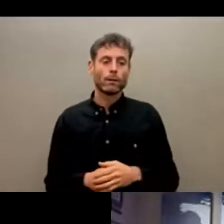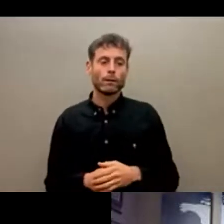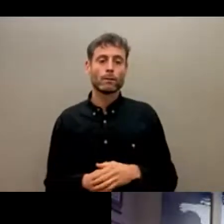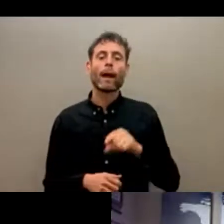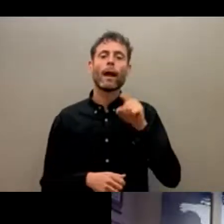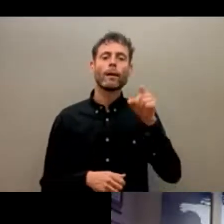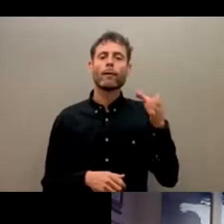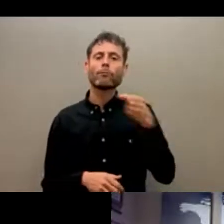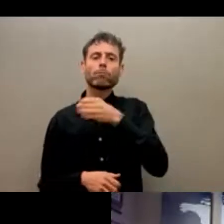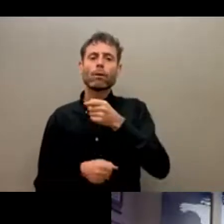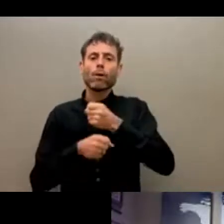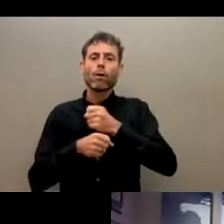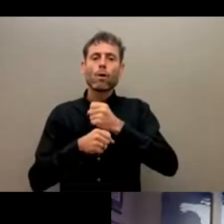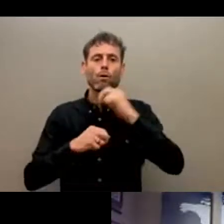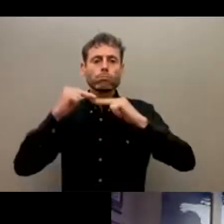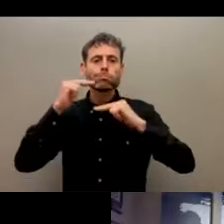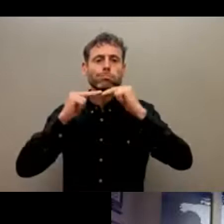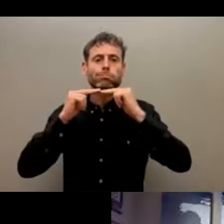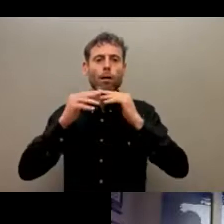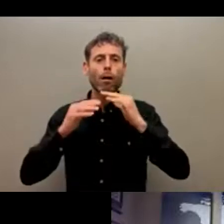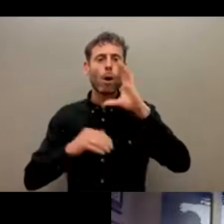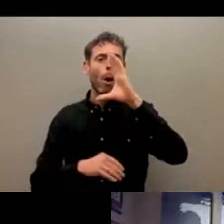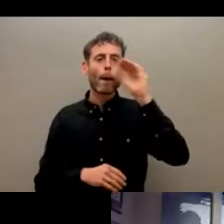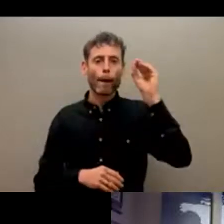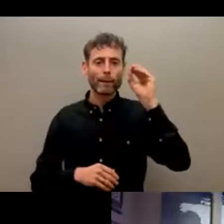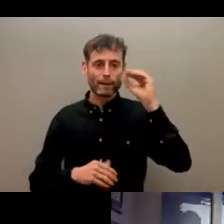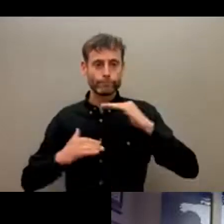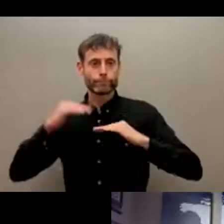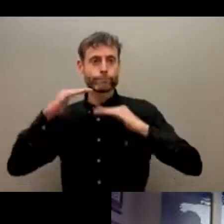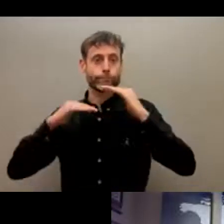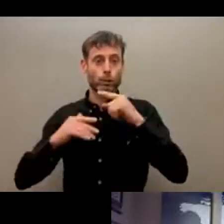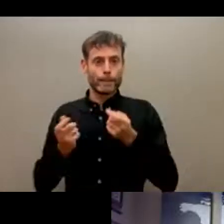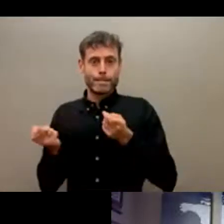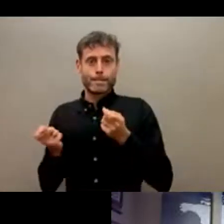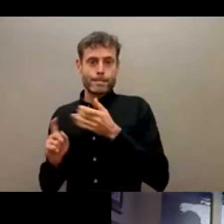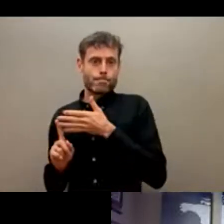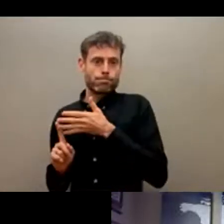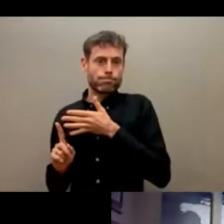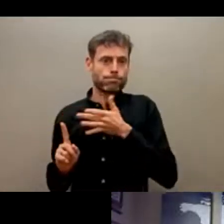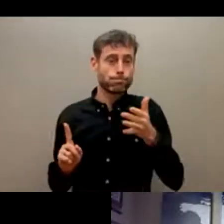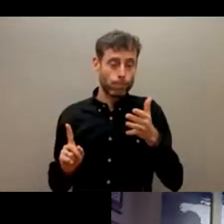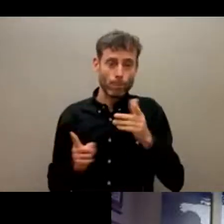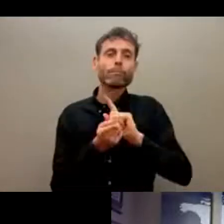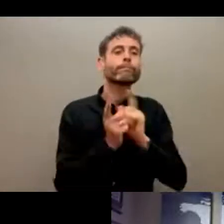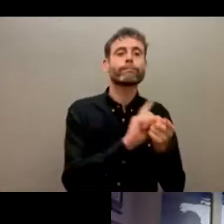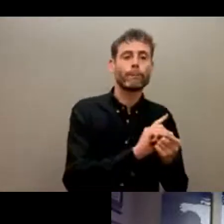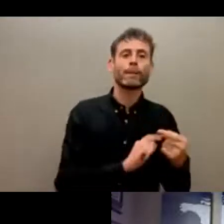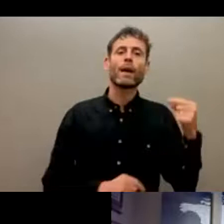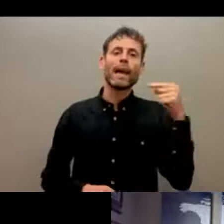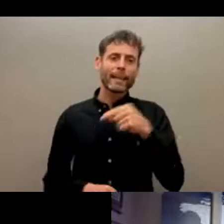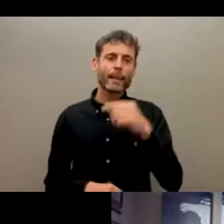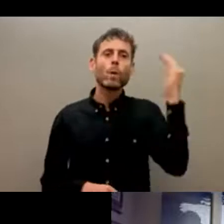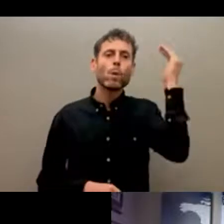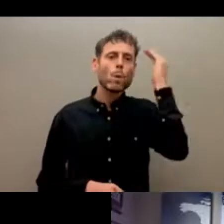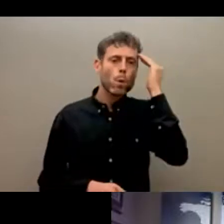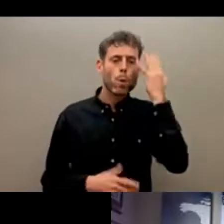years. In addition to consulting with small businesses, he is also a spiritual mentor and is passionate